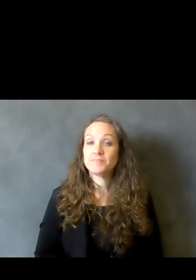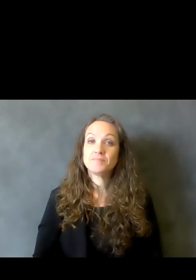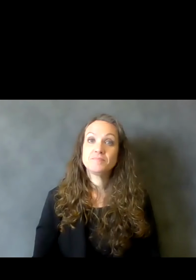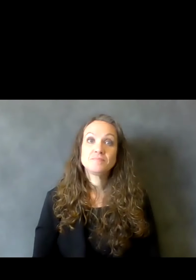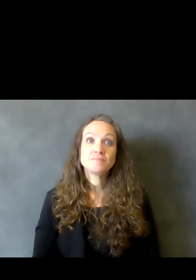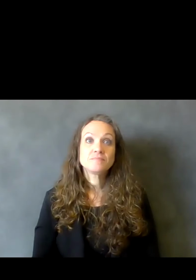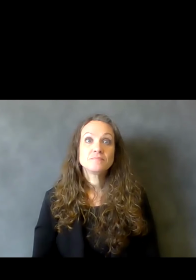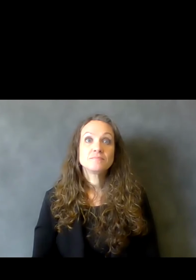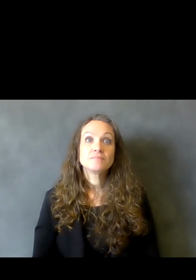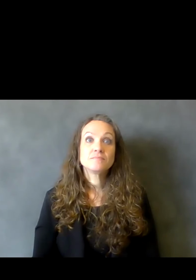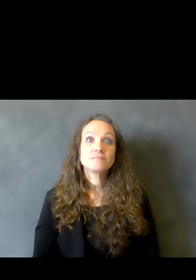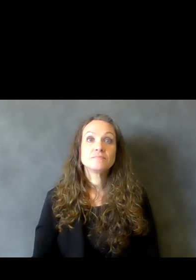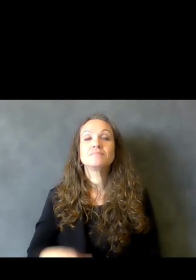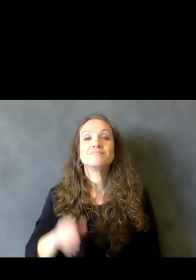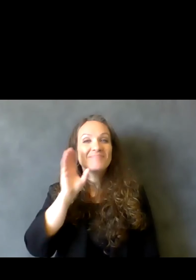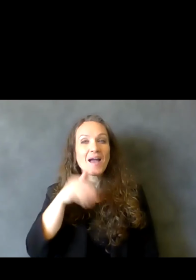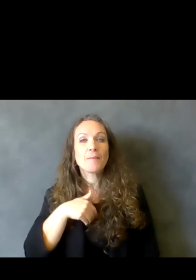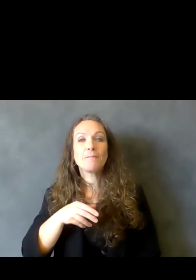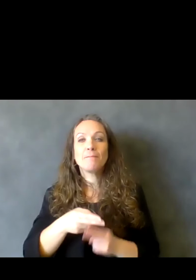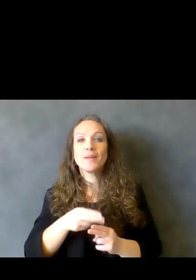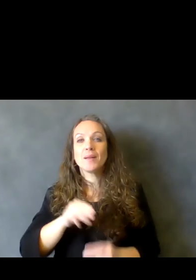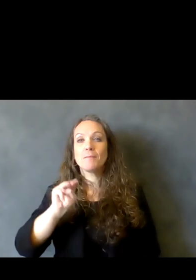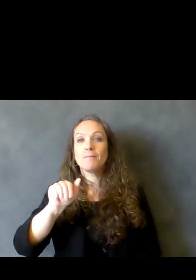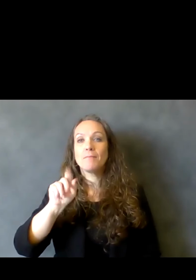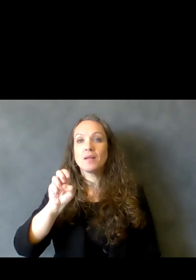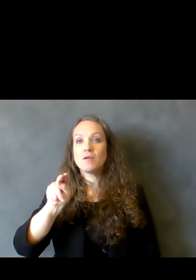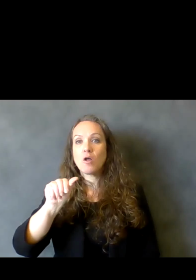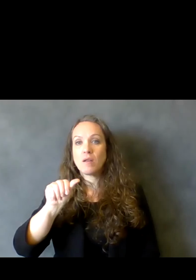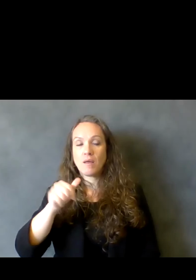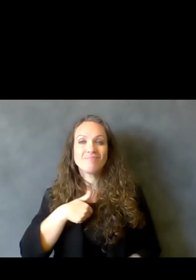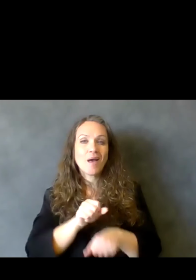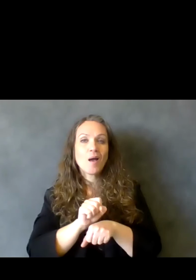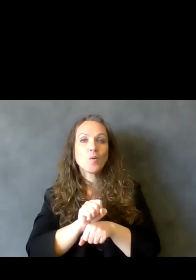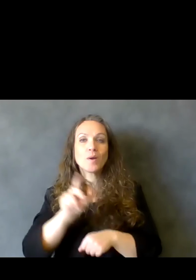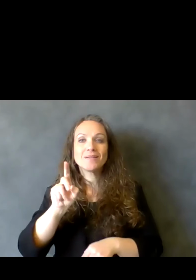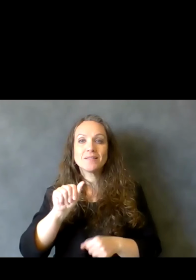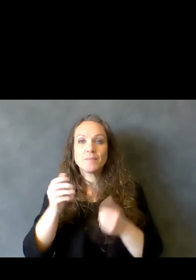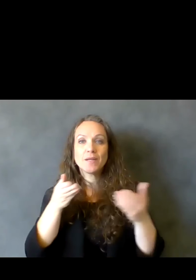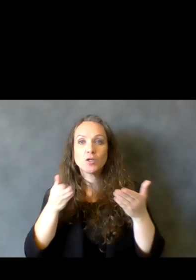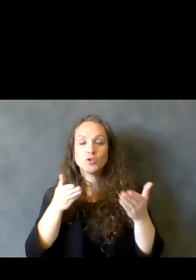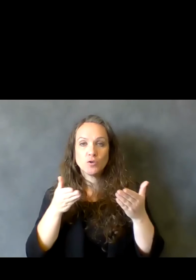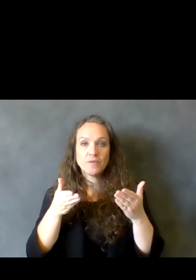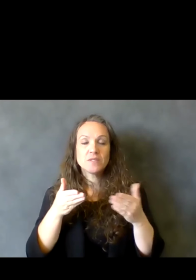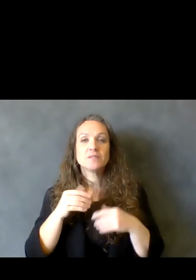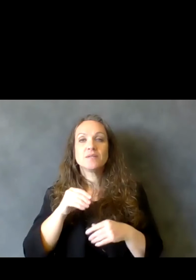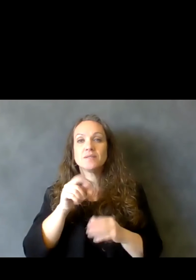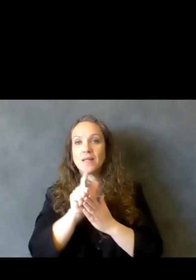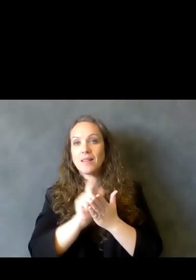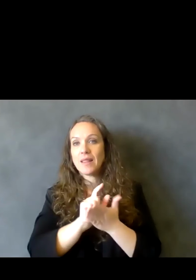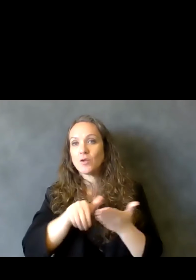Hi, thank you. My name is Madonna. So I work at Disability Services and Legal Center based in Santa Rosa,